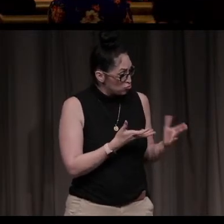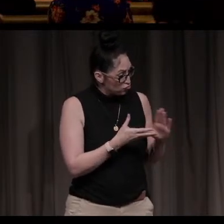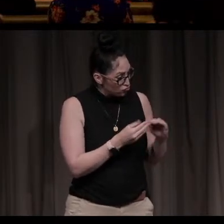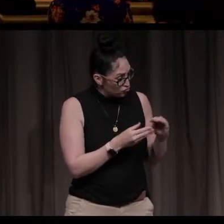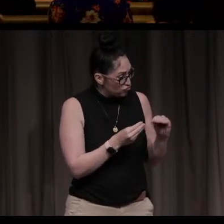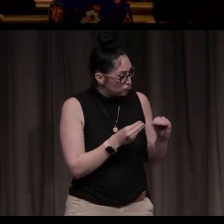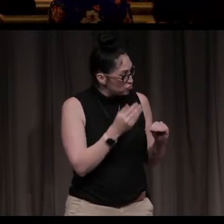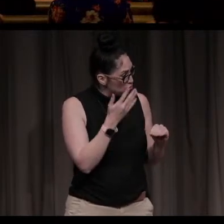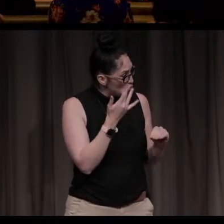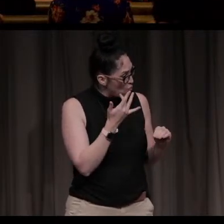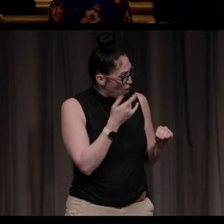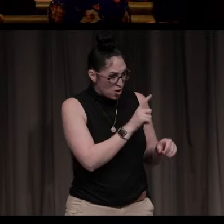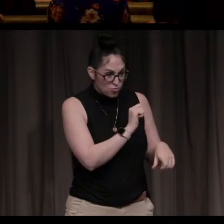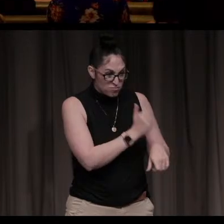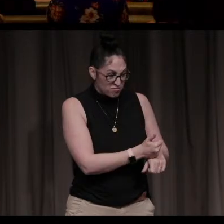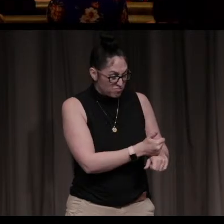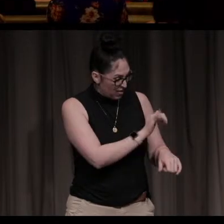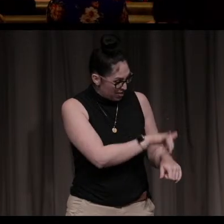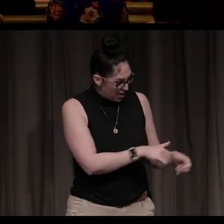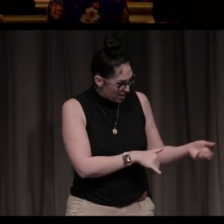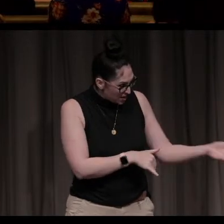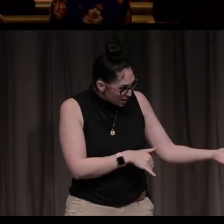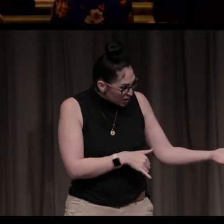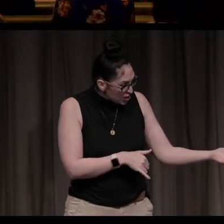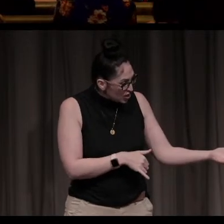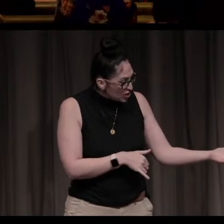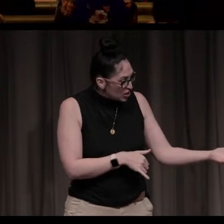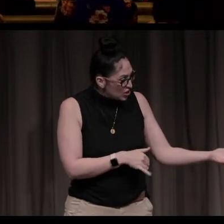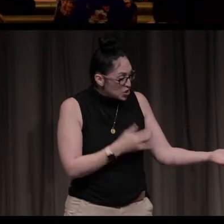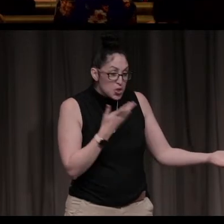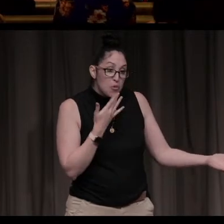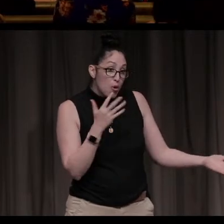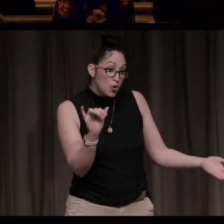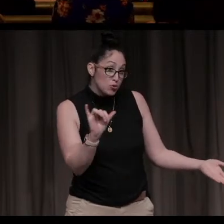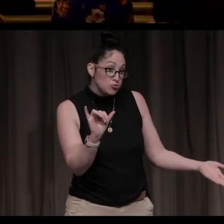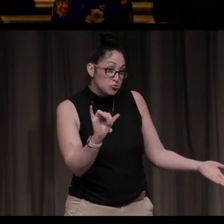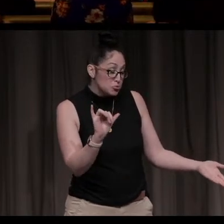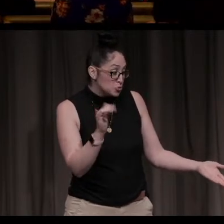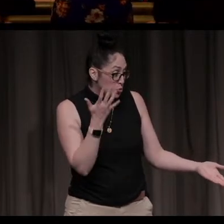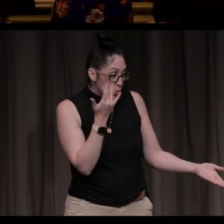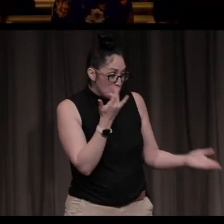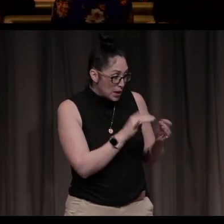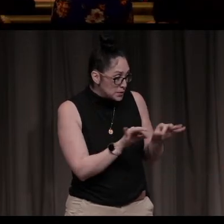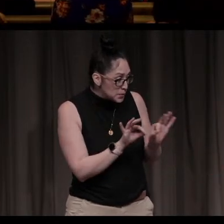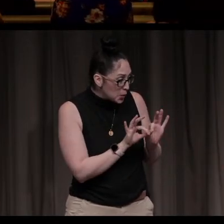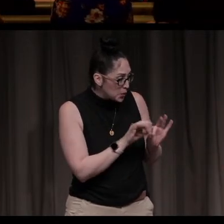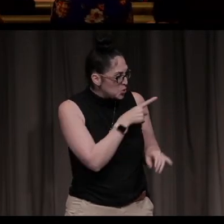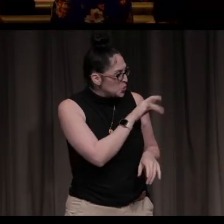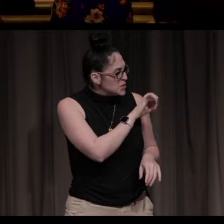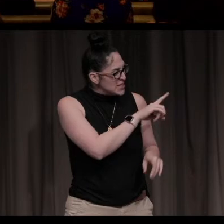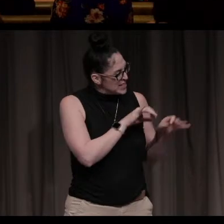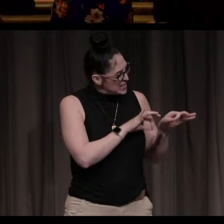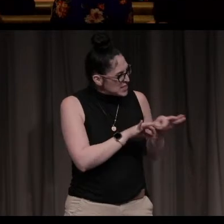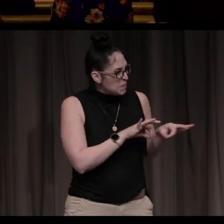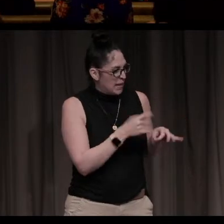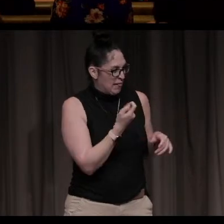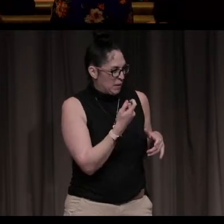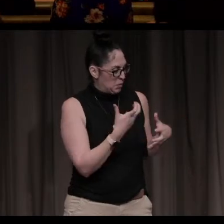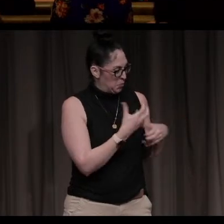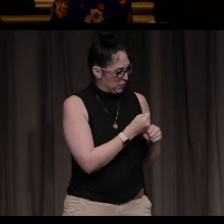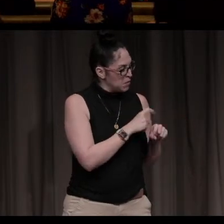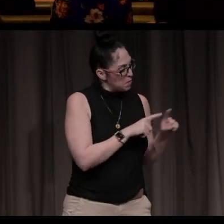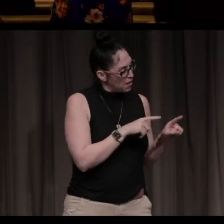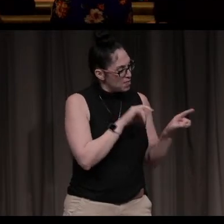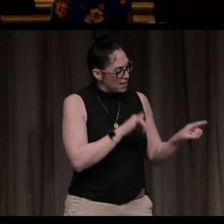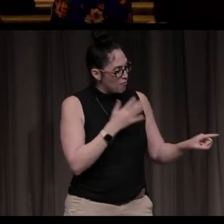why we put these alligator heads here? The colors too. You touched it briefly, but these colors are, you